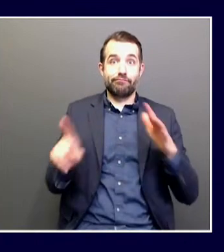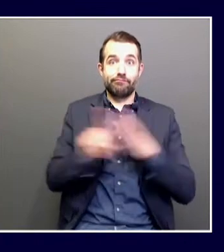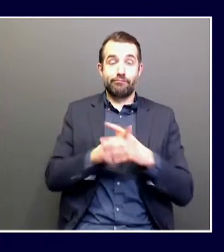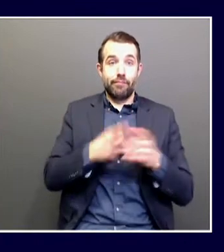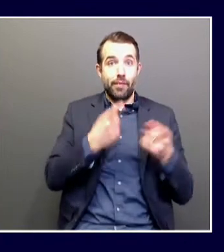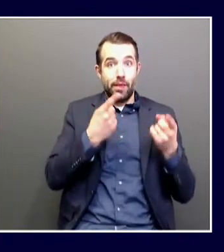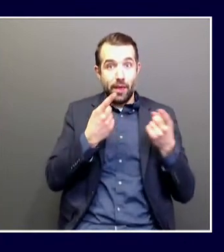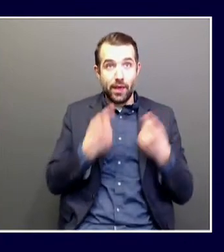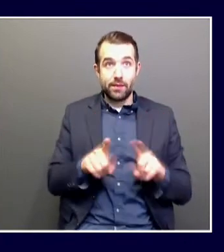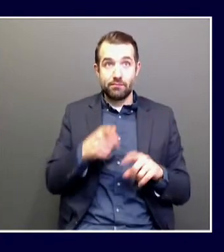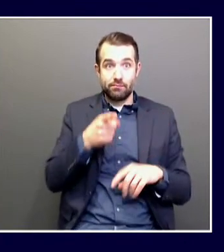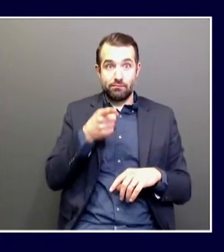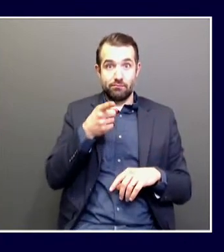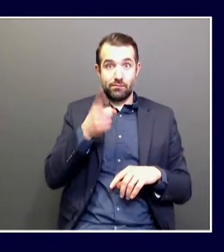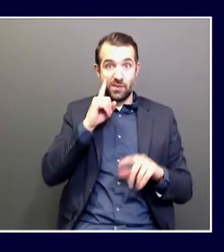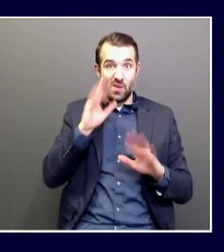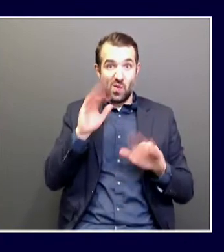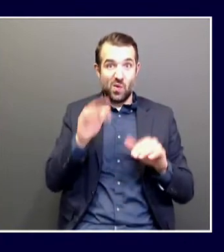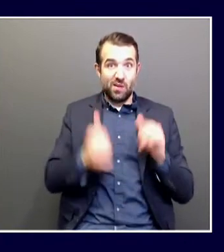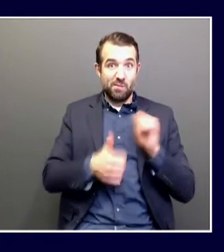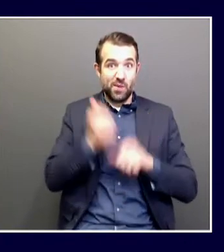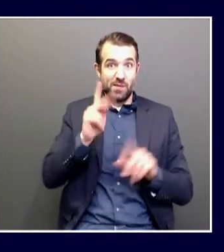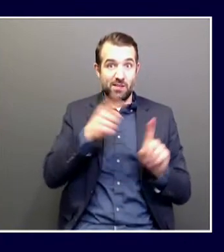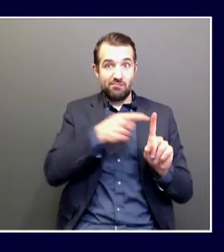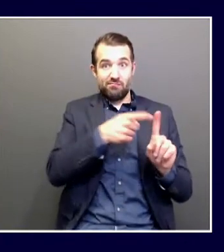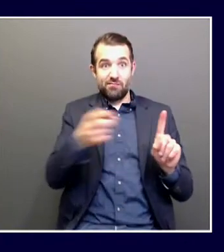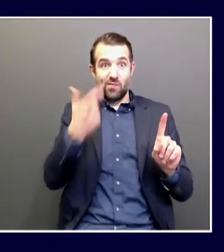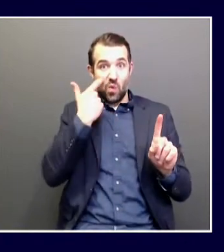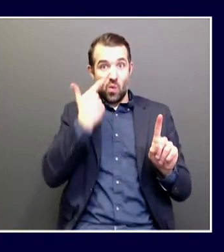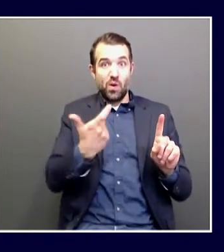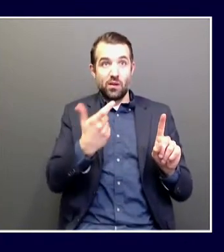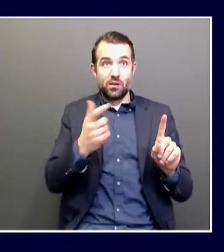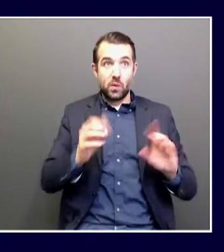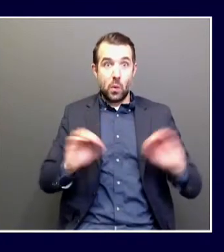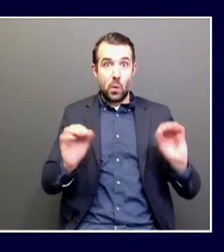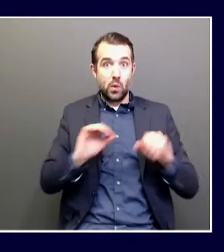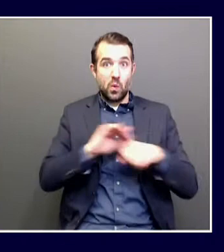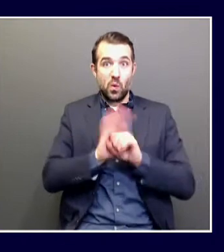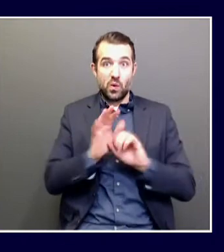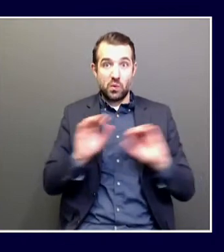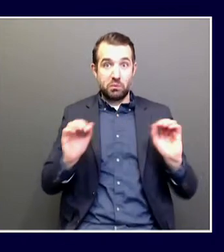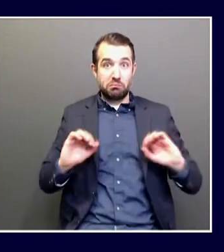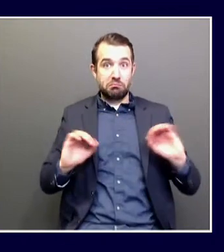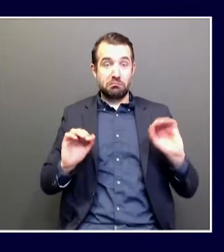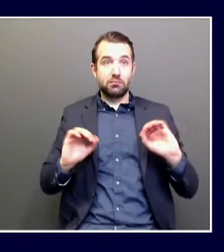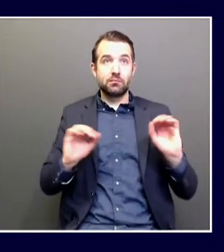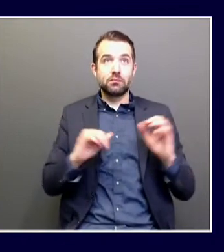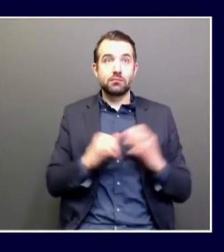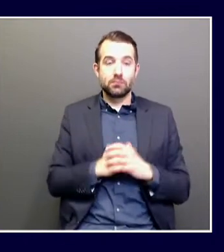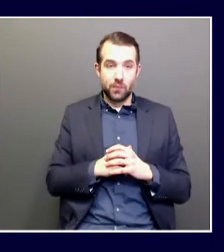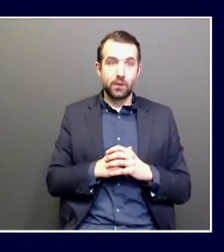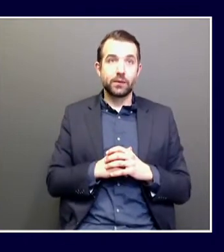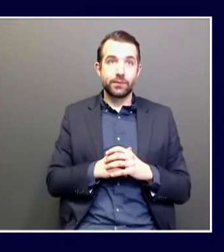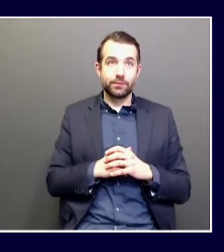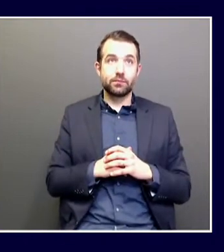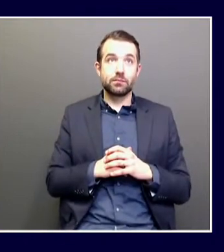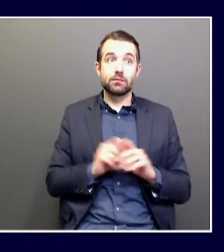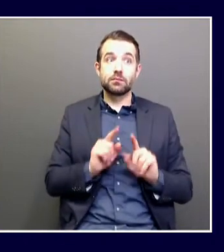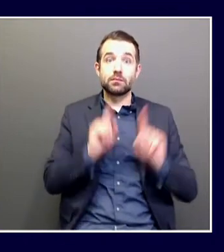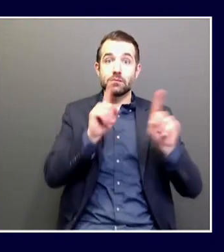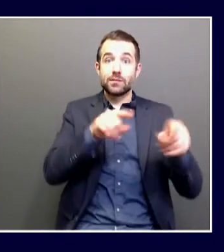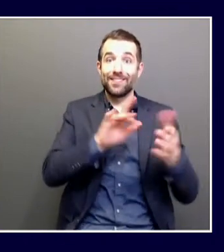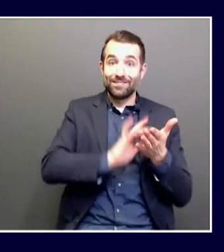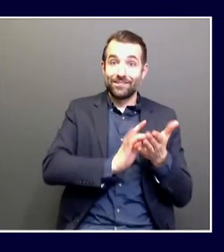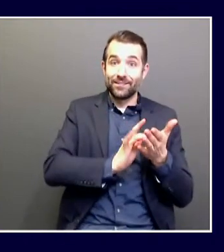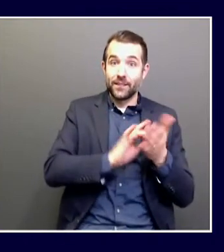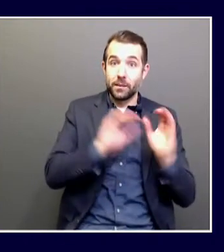folks who are tuned in right now do not have COVID. Now is a good time to take a minute and go to your local drugstore or pharmacy or big